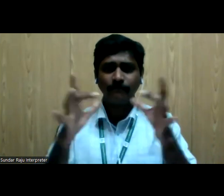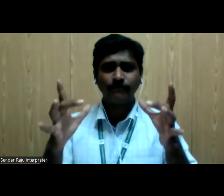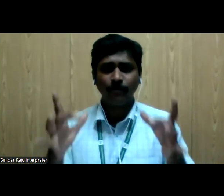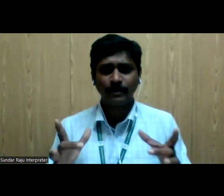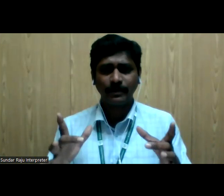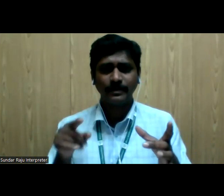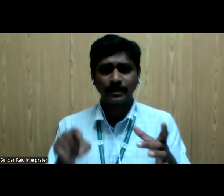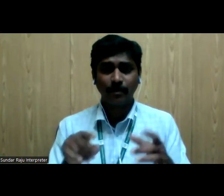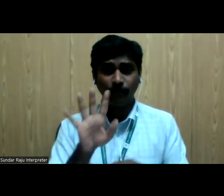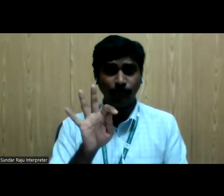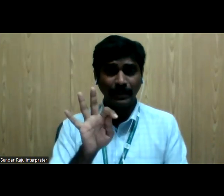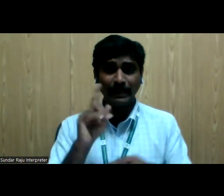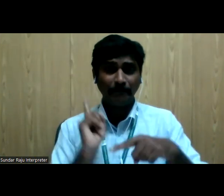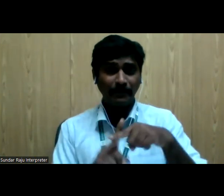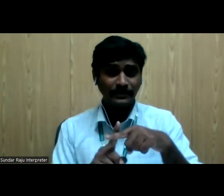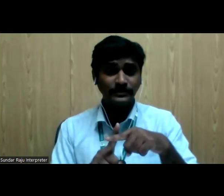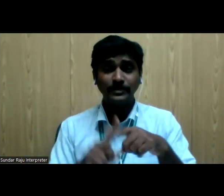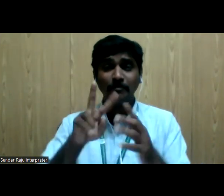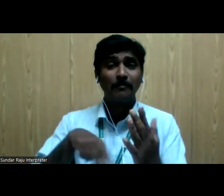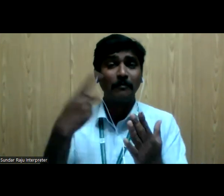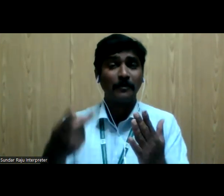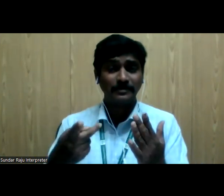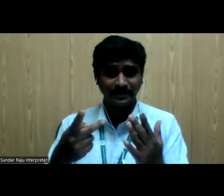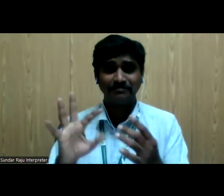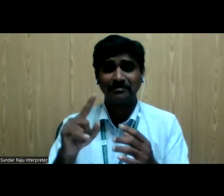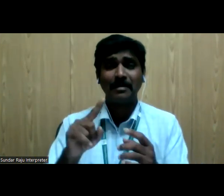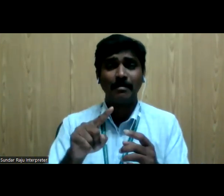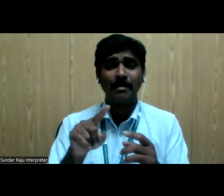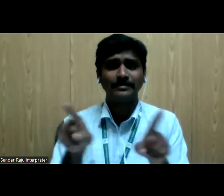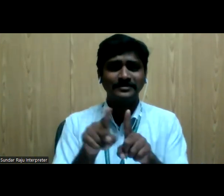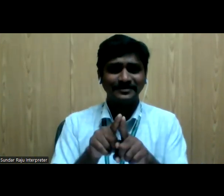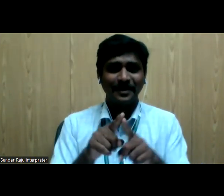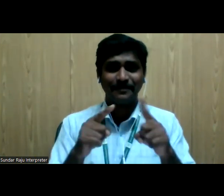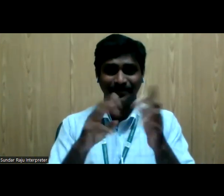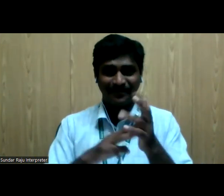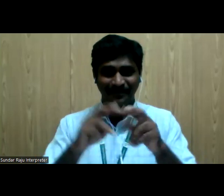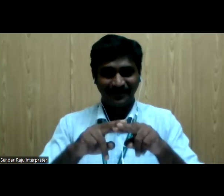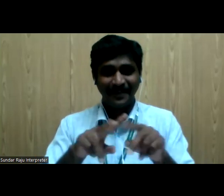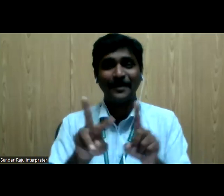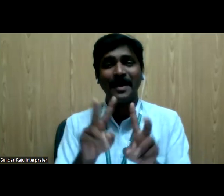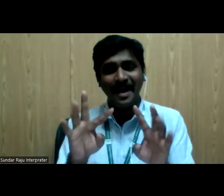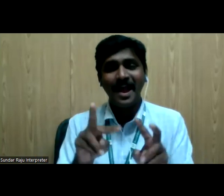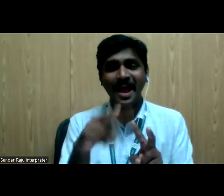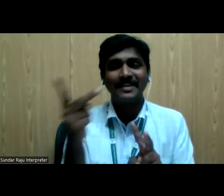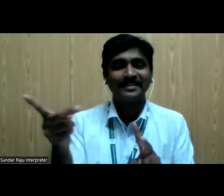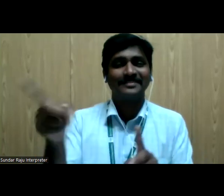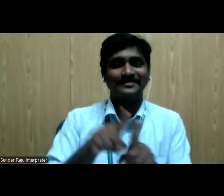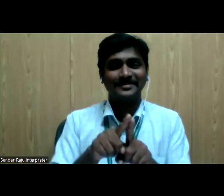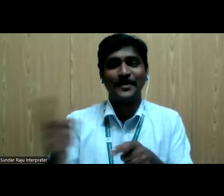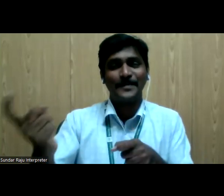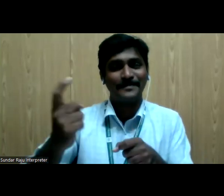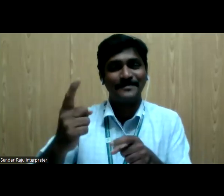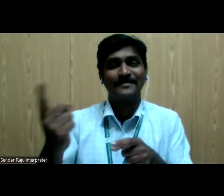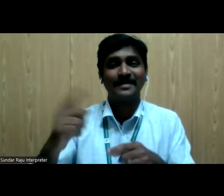projects with various implementing agencies, and so glad to see some of them with us today here for the discussion in